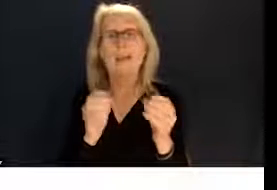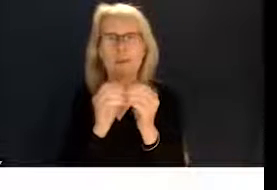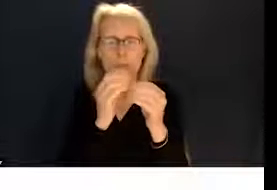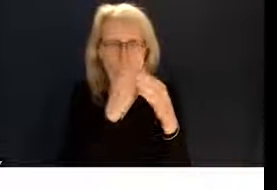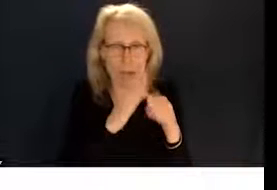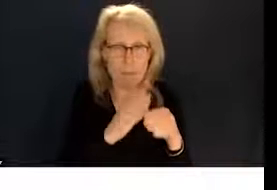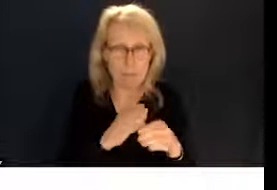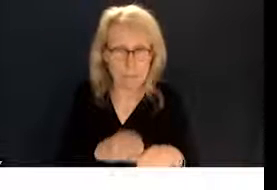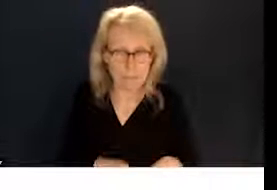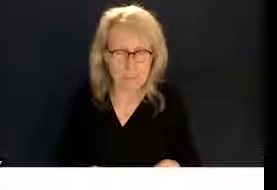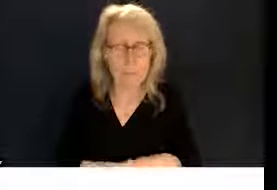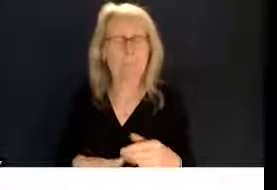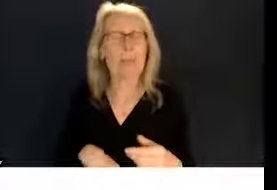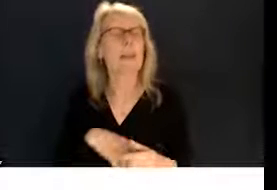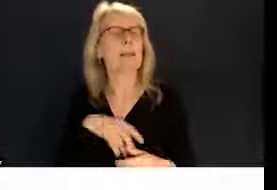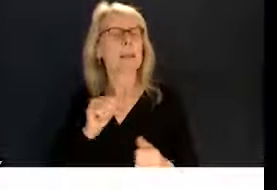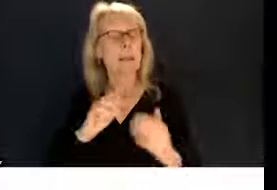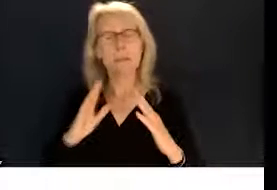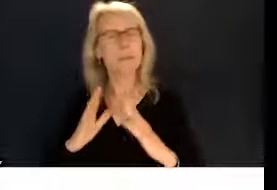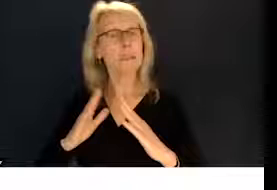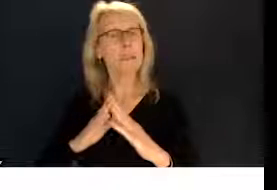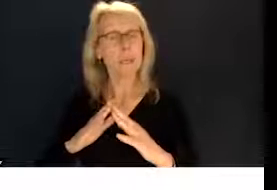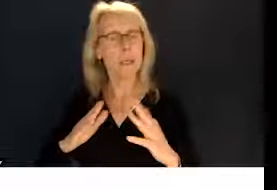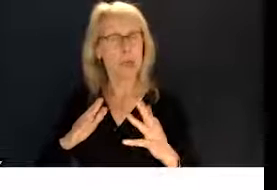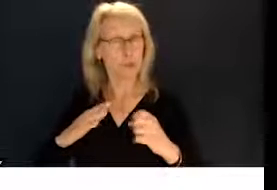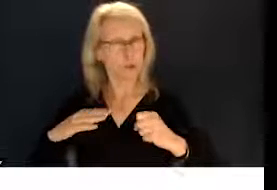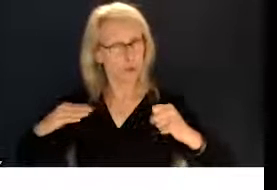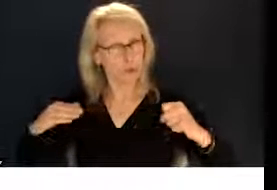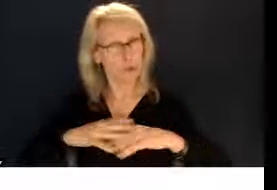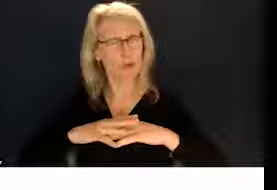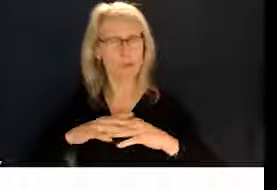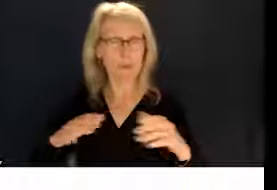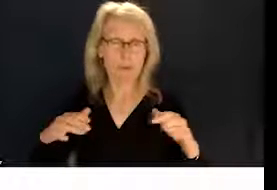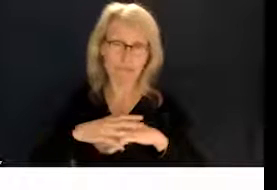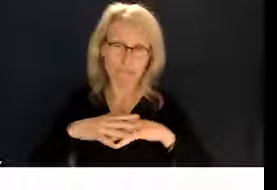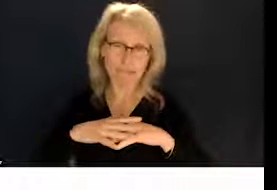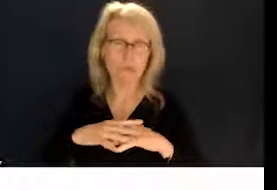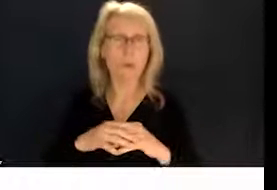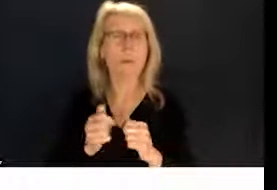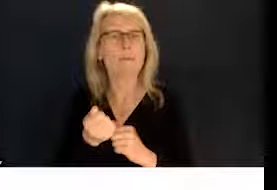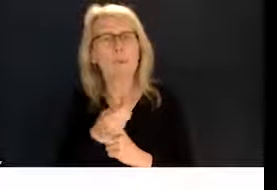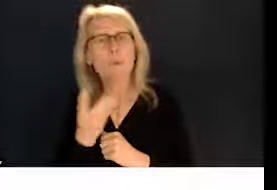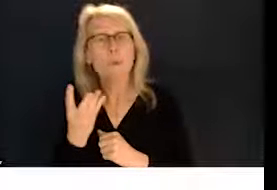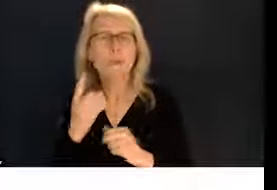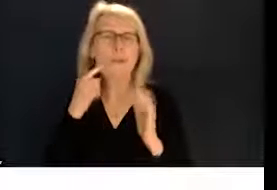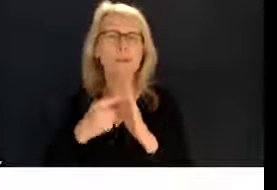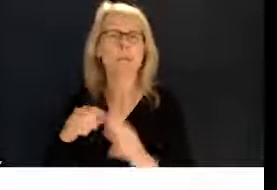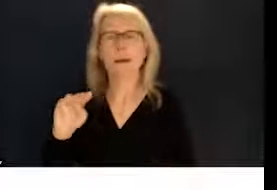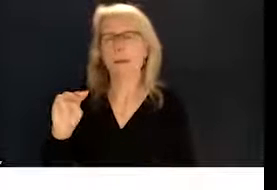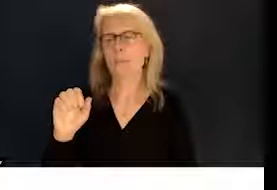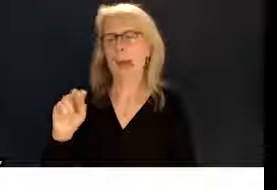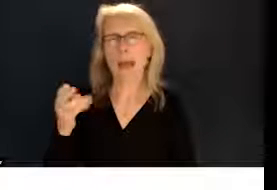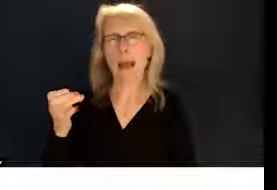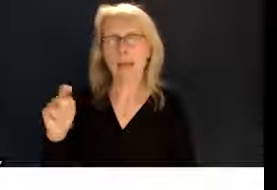They partitioned by whether or not the city was dense or sparse. Think Manhattan versus Los Angeles. They